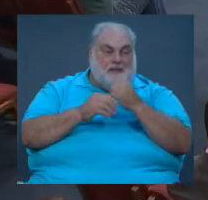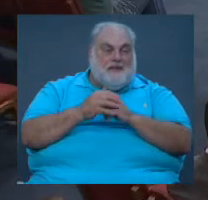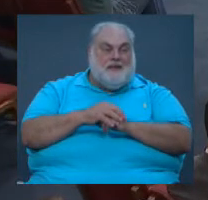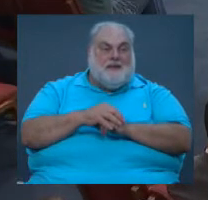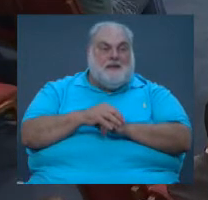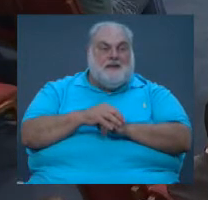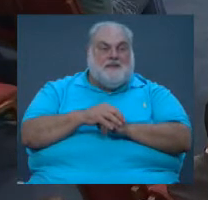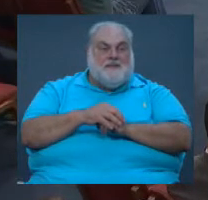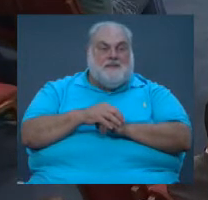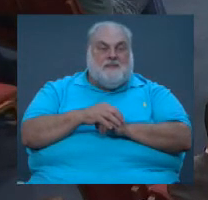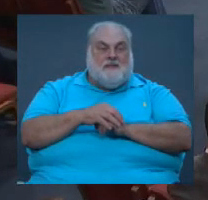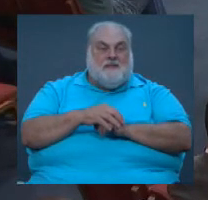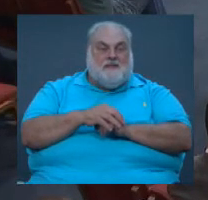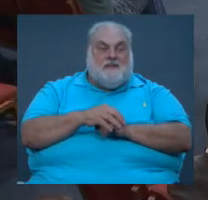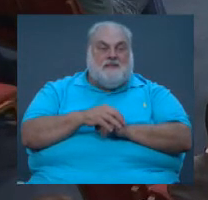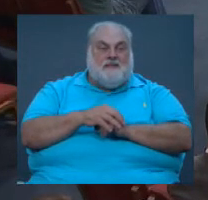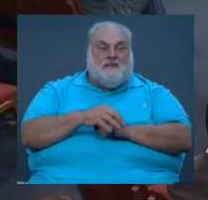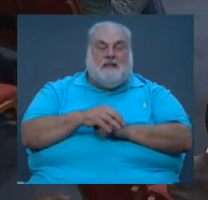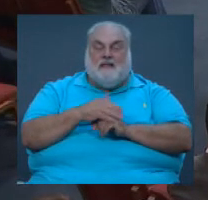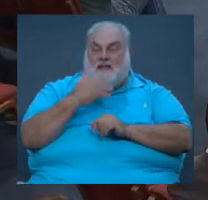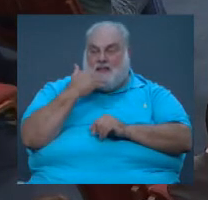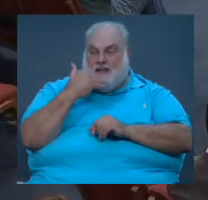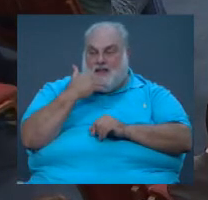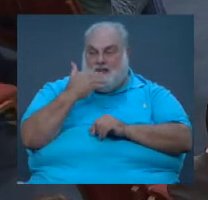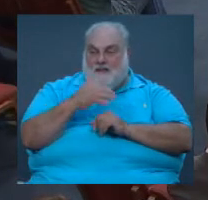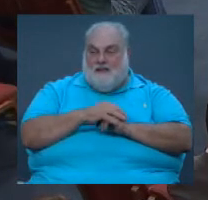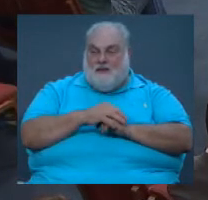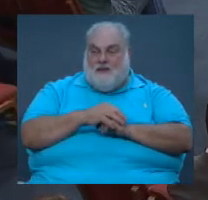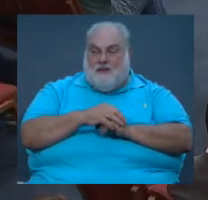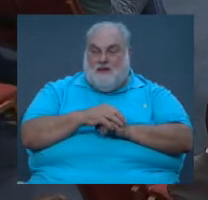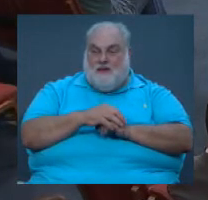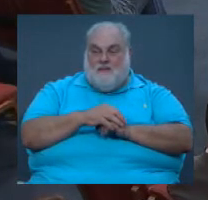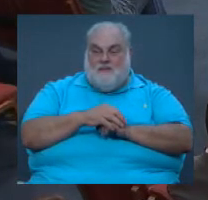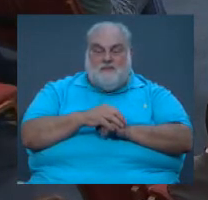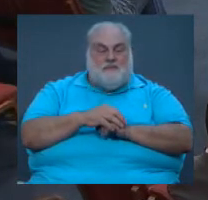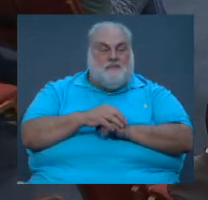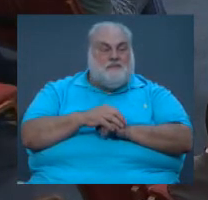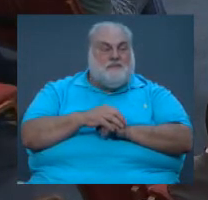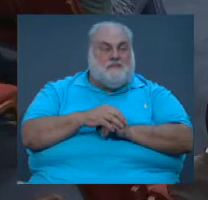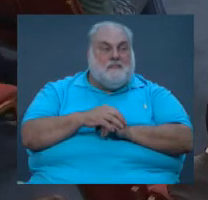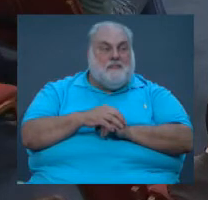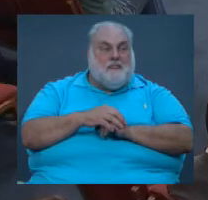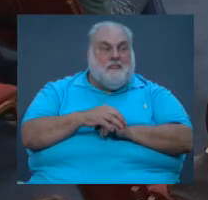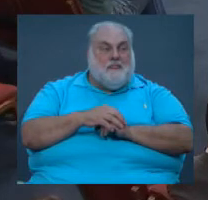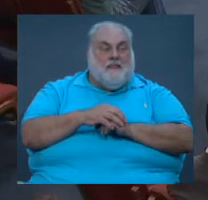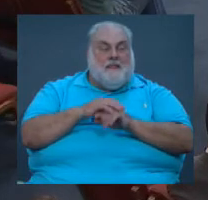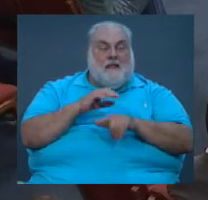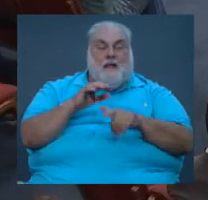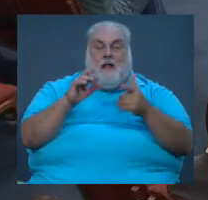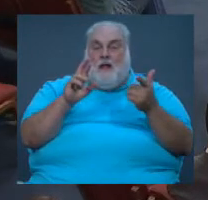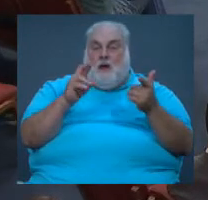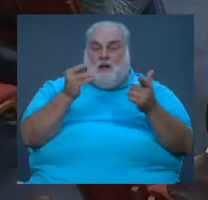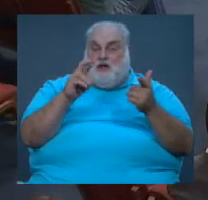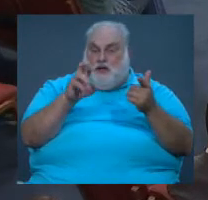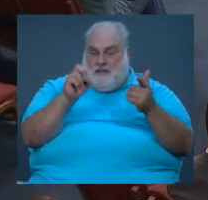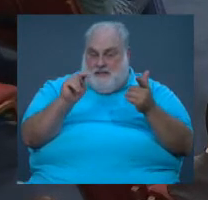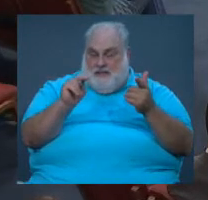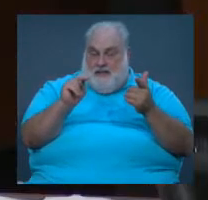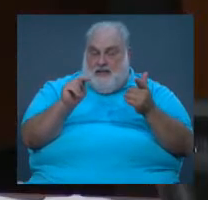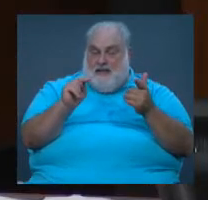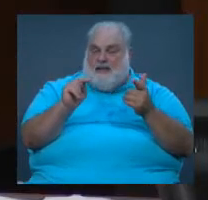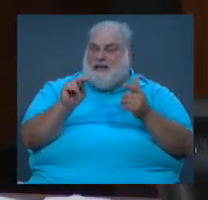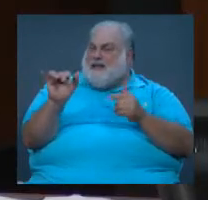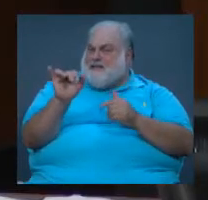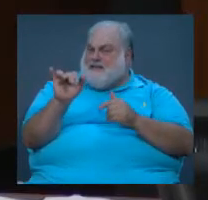Okay, we'll have to provide that. Okay, thank you. Thank you so much, Director Adcock. Director Richardson. Thank you, Mayor. On that